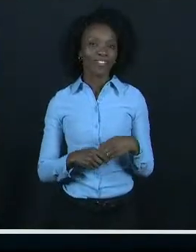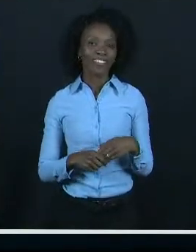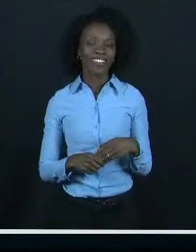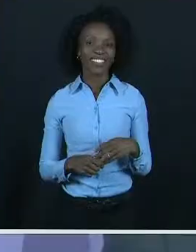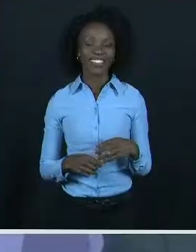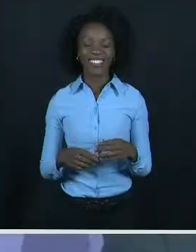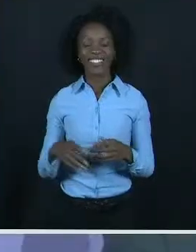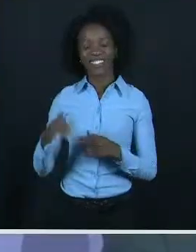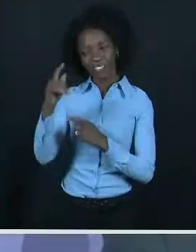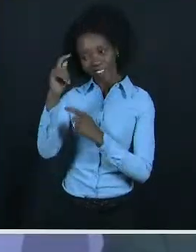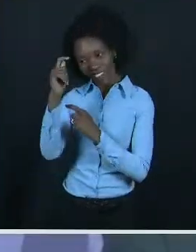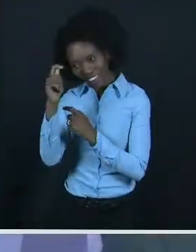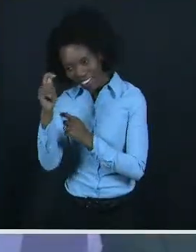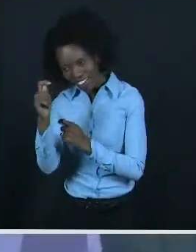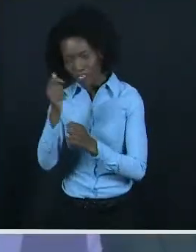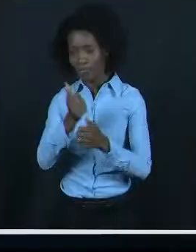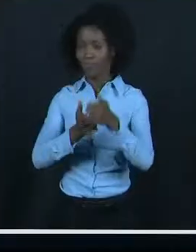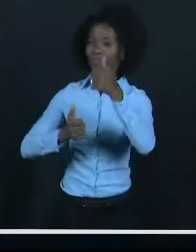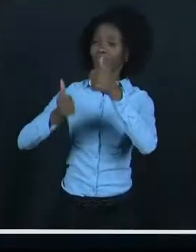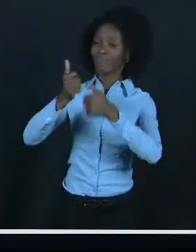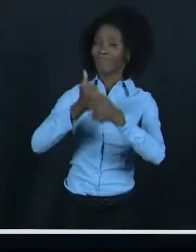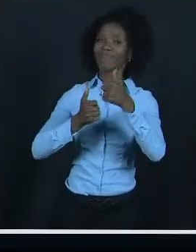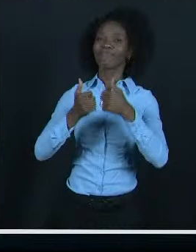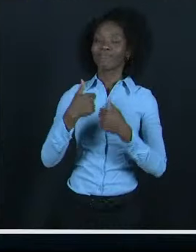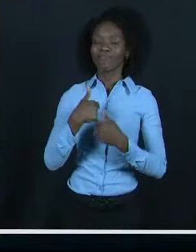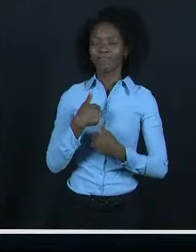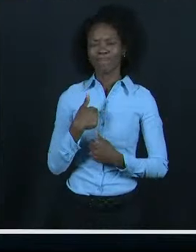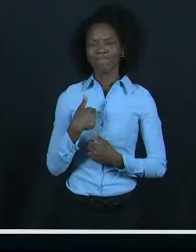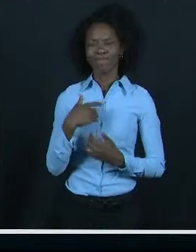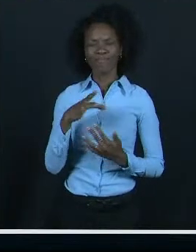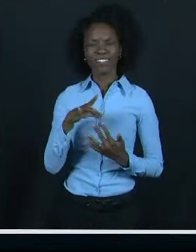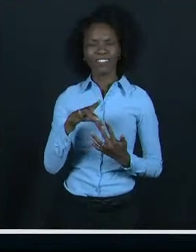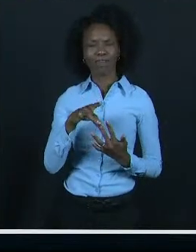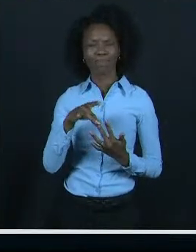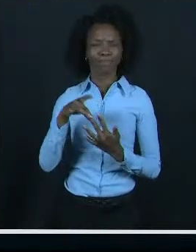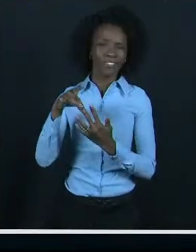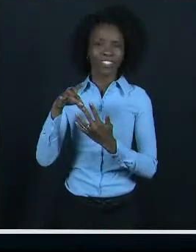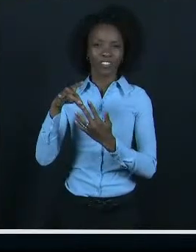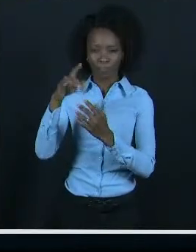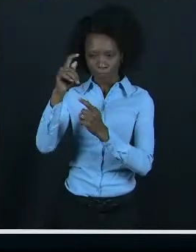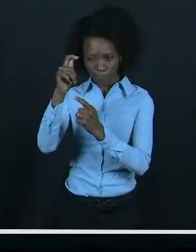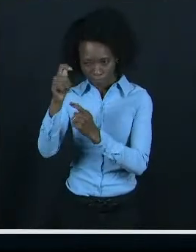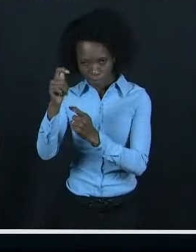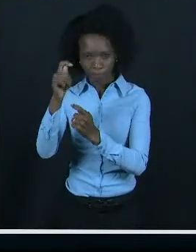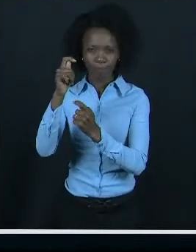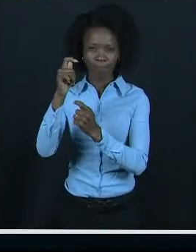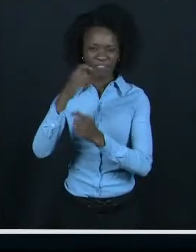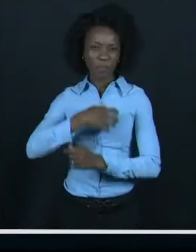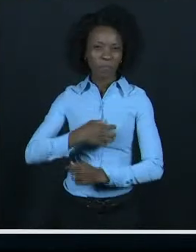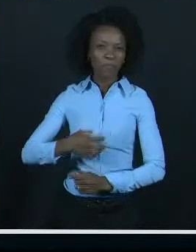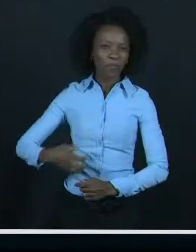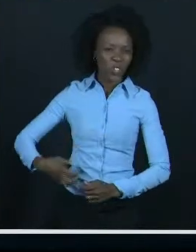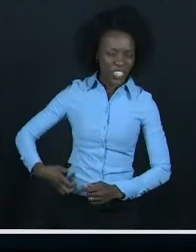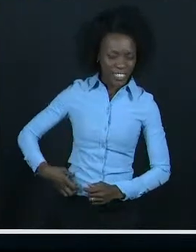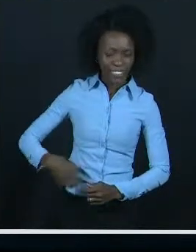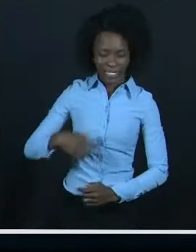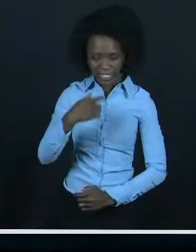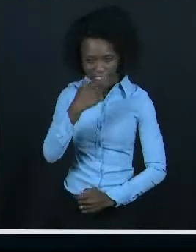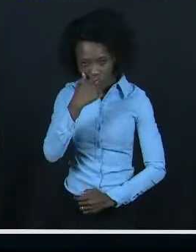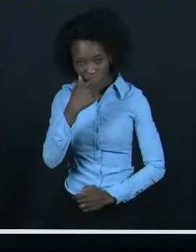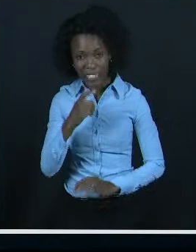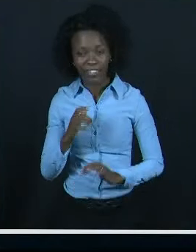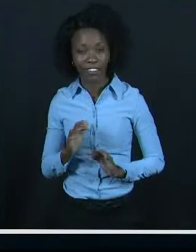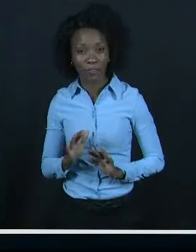Your Excellencies, particularly I want to pay homage to President Cyril Ramaphosa